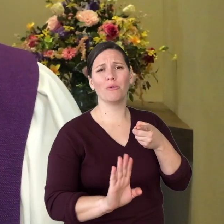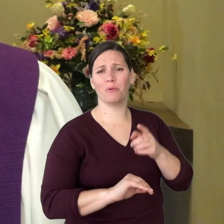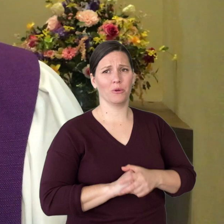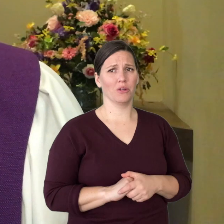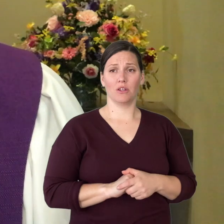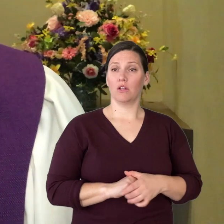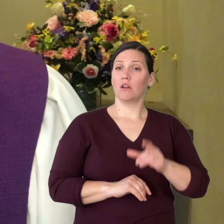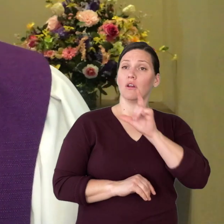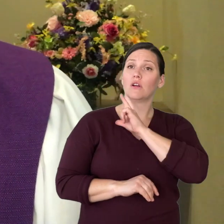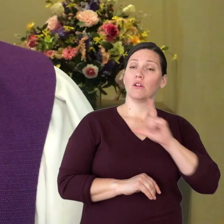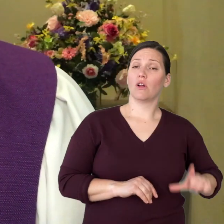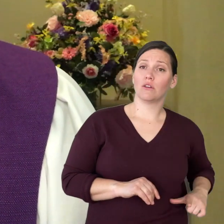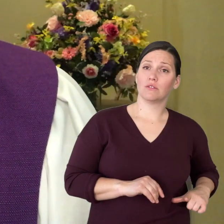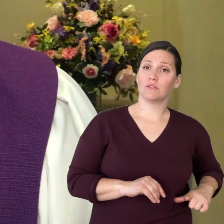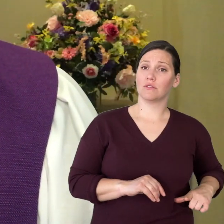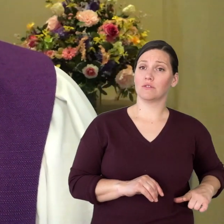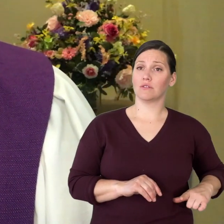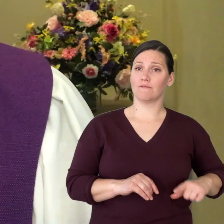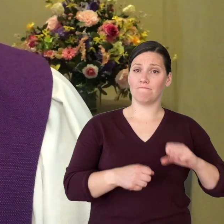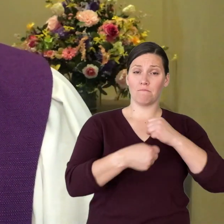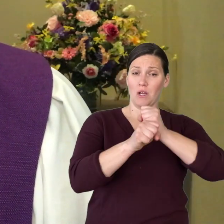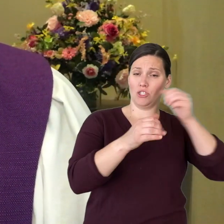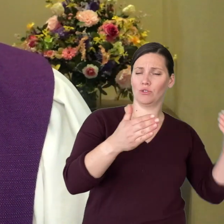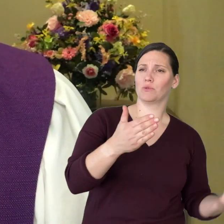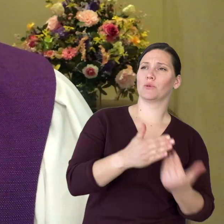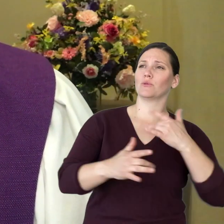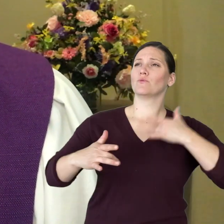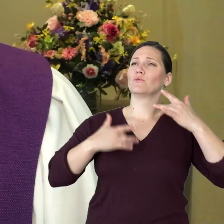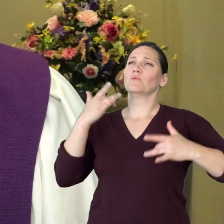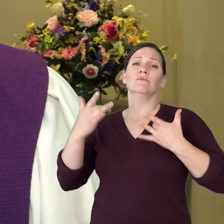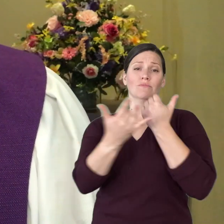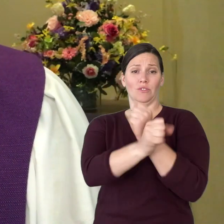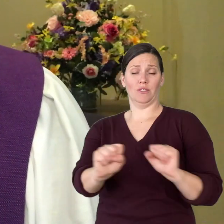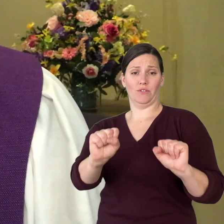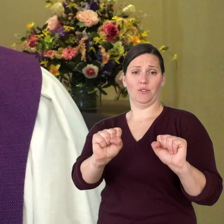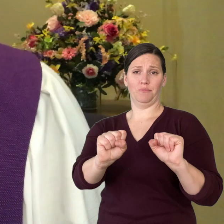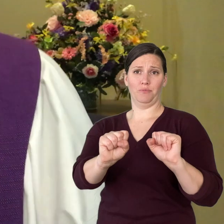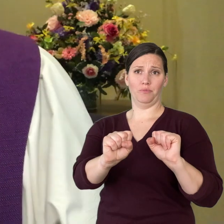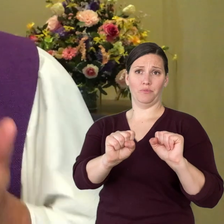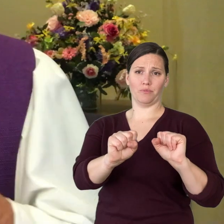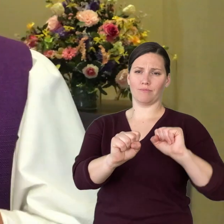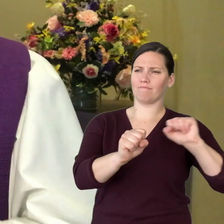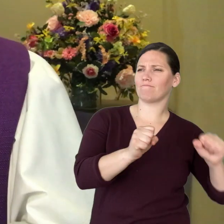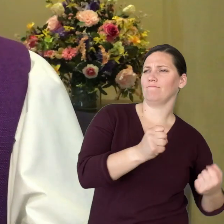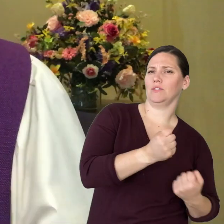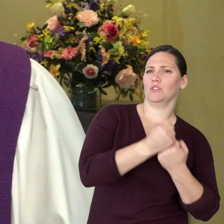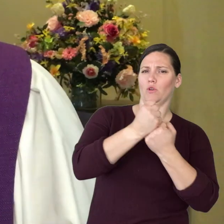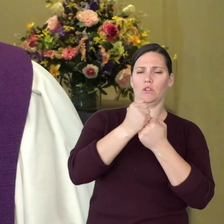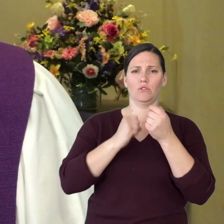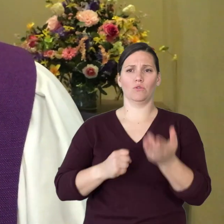The Lord restores the joy of your salvation. He upholds